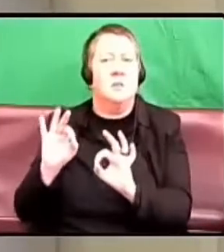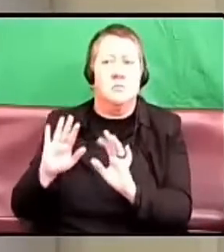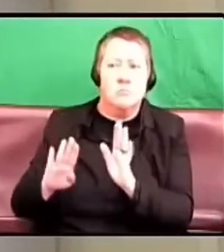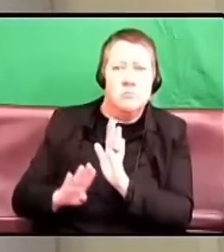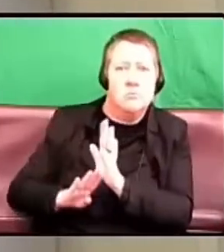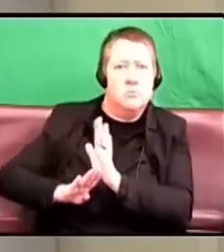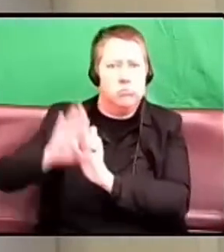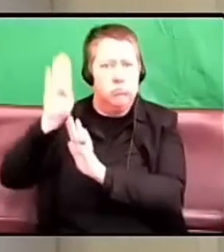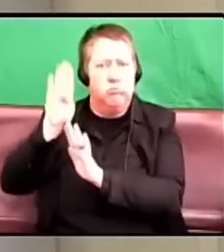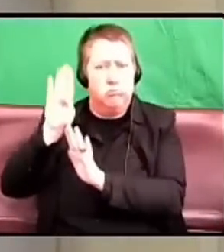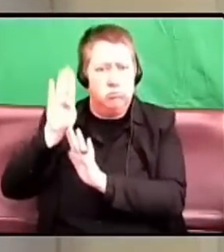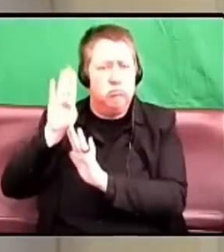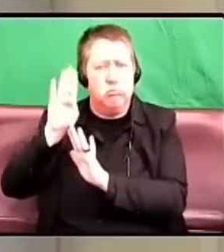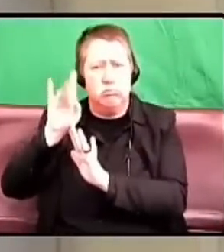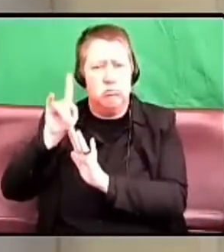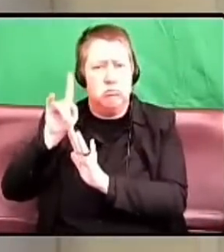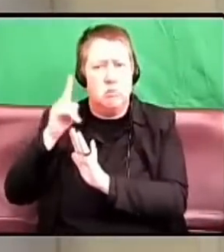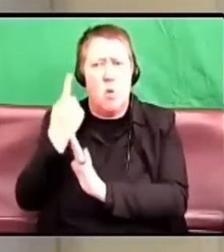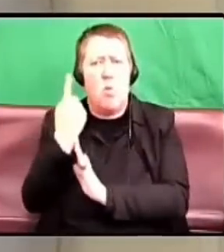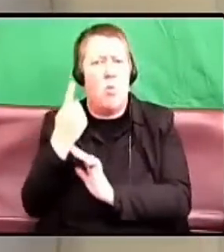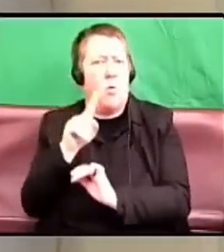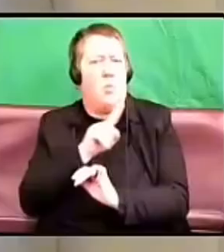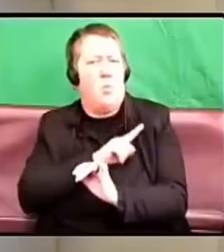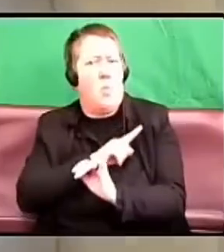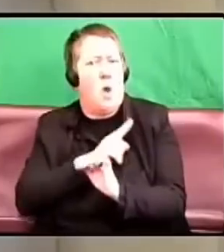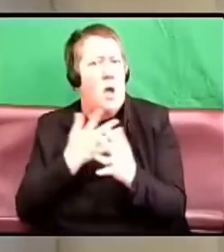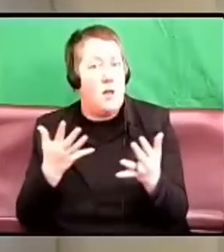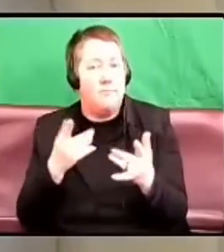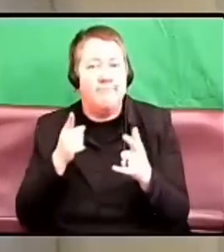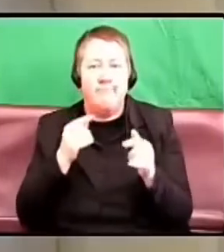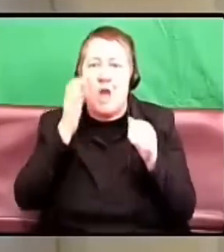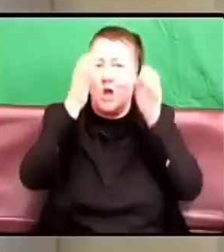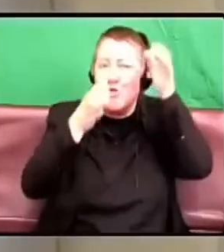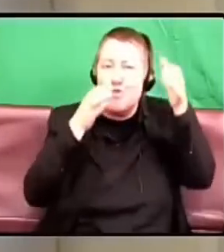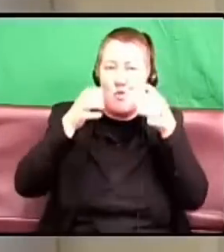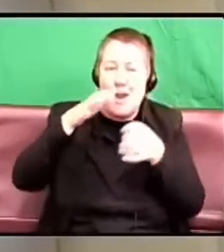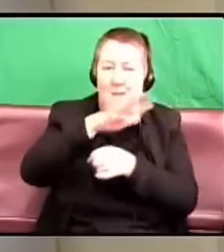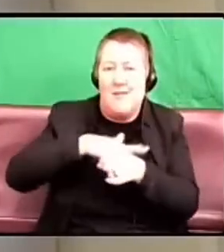newfound growth was the creative economy.